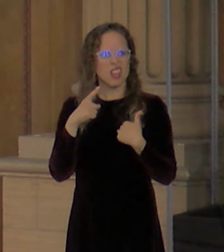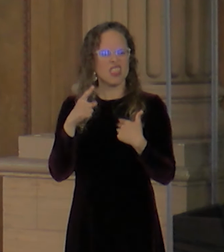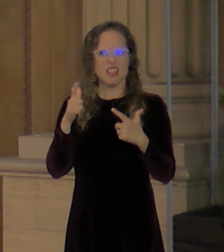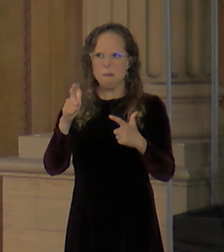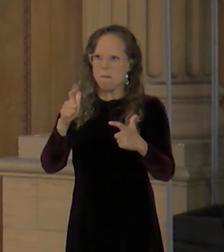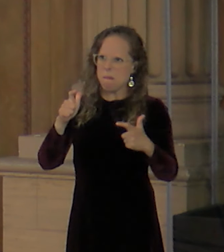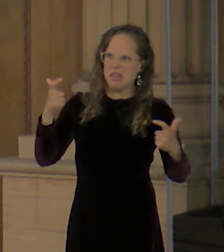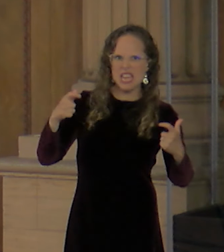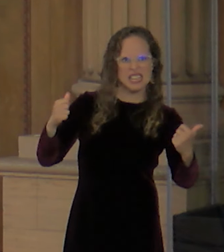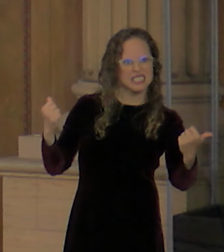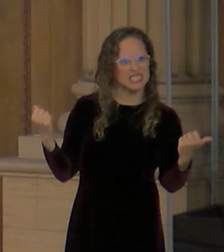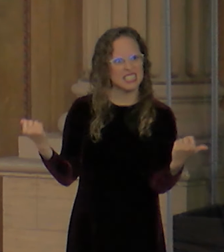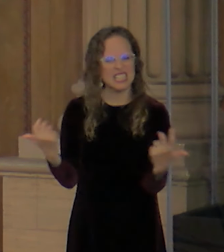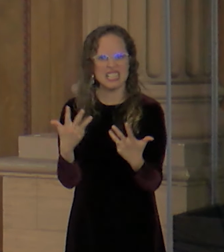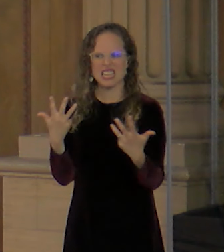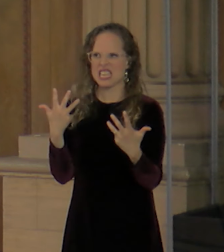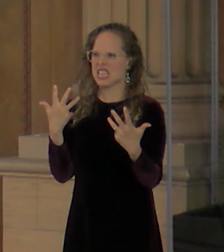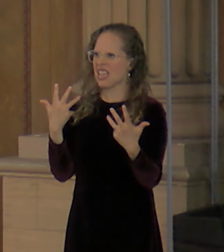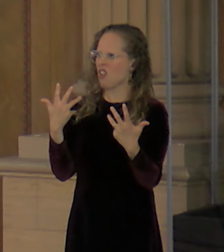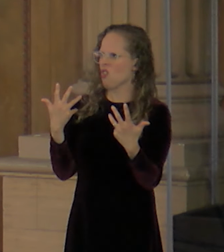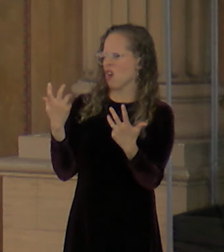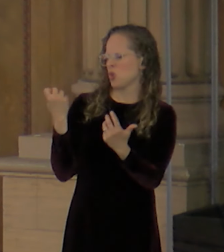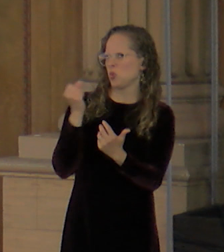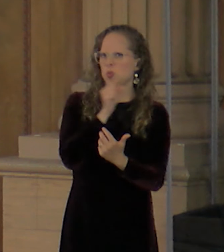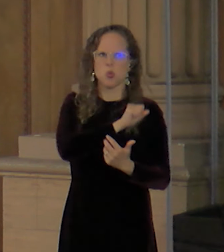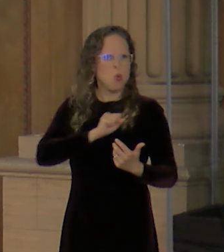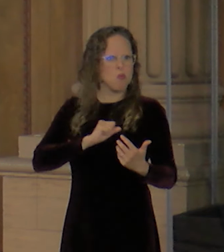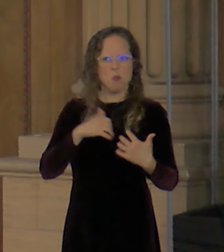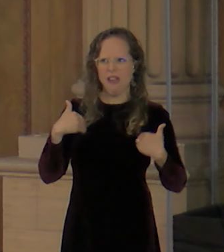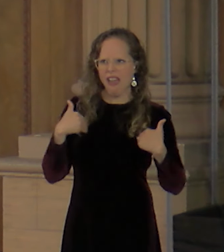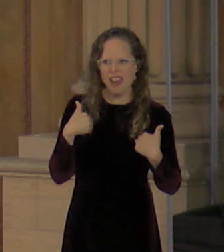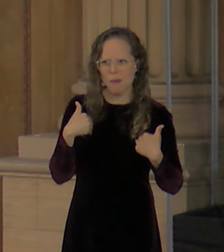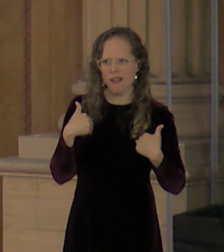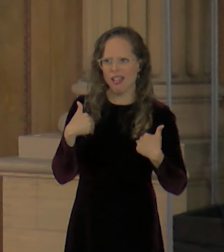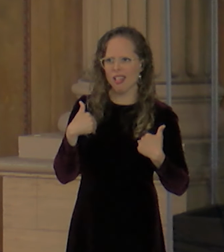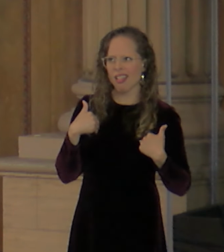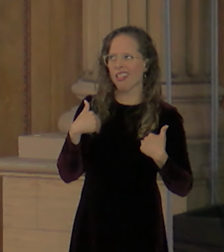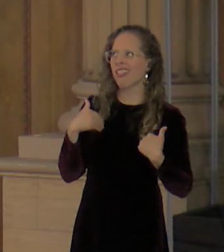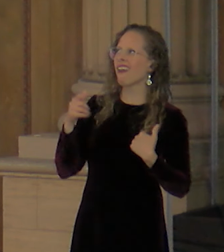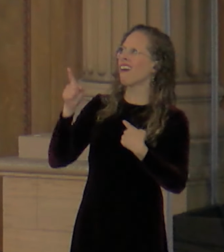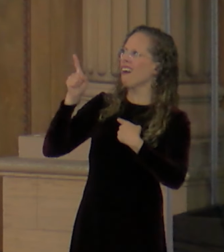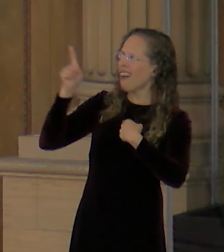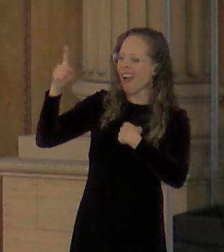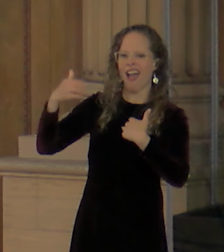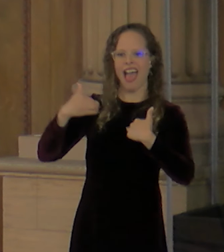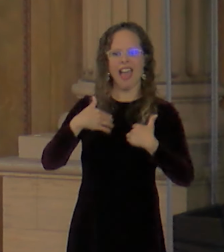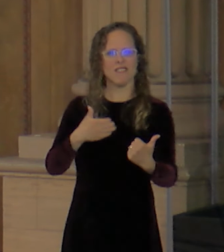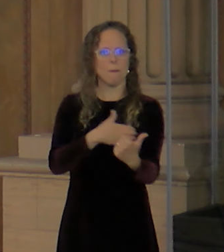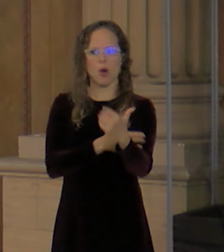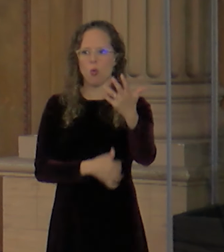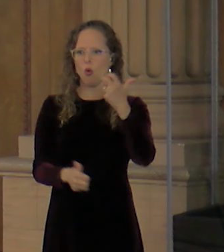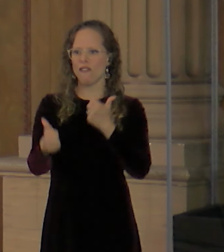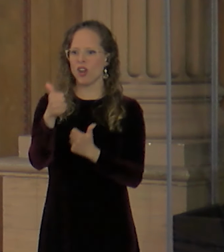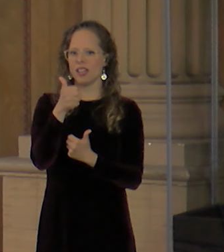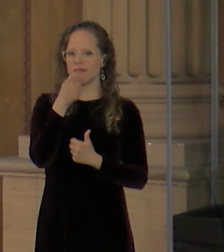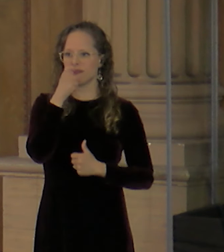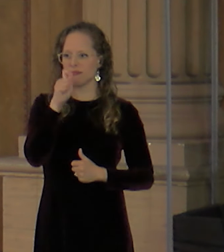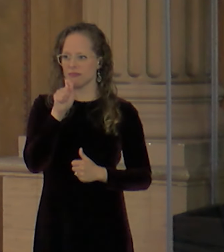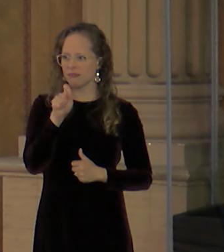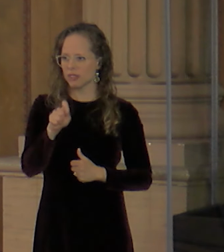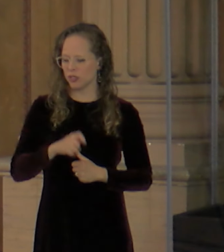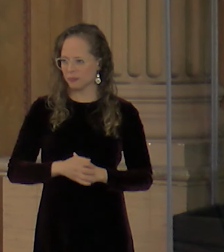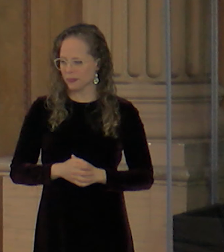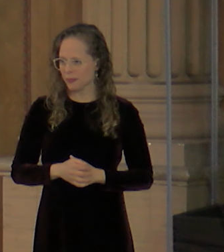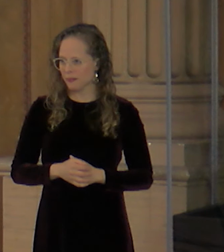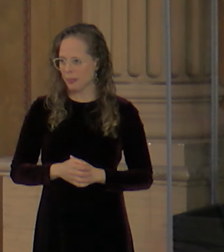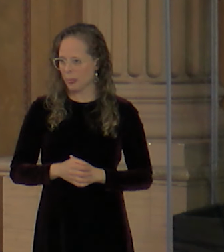supernatural evil that there is. That God has power over this serpent monster in the chaotic sea. And then he goes